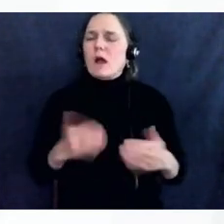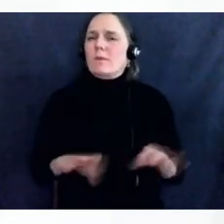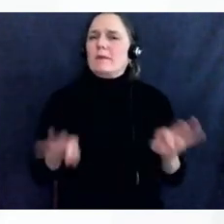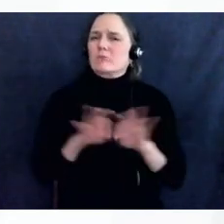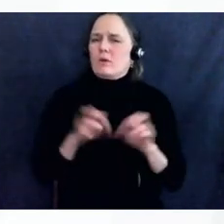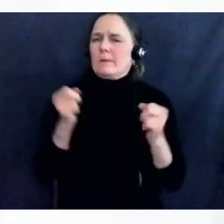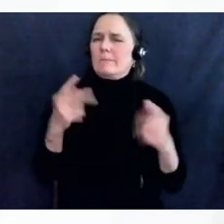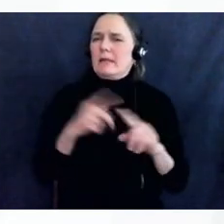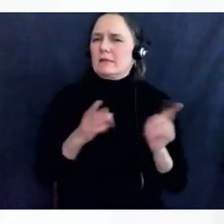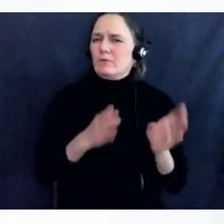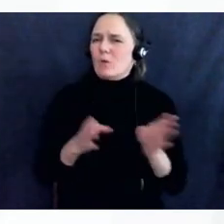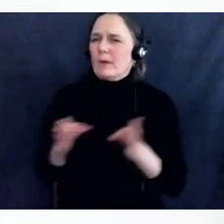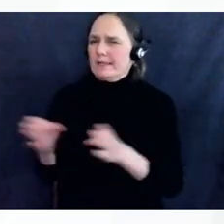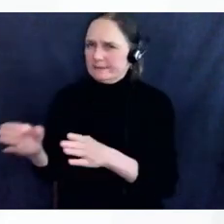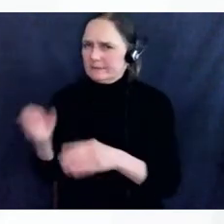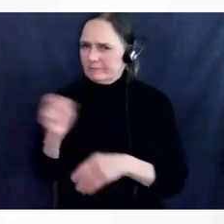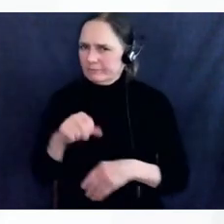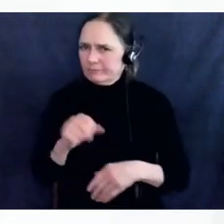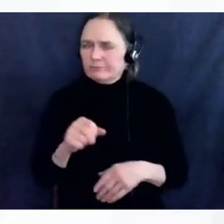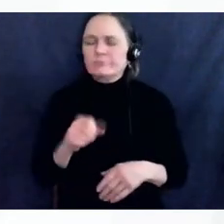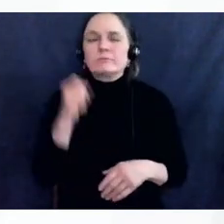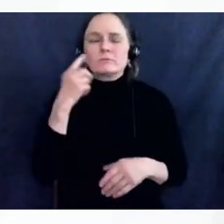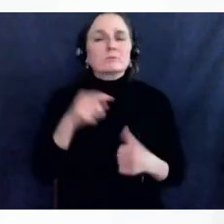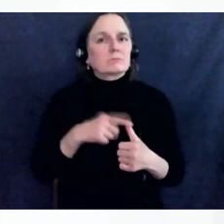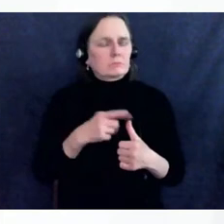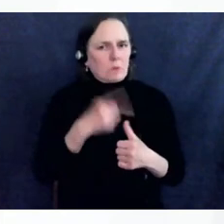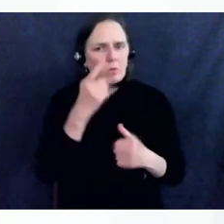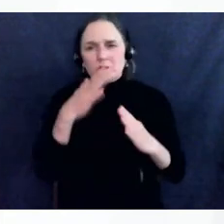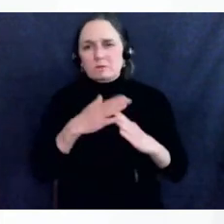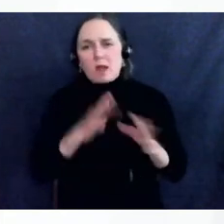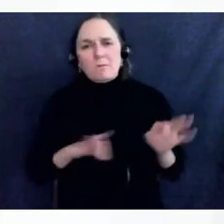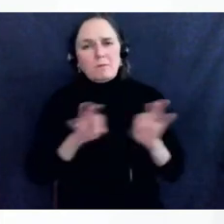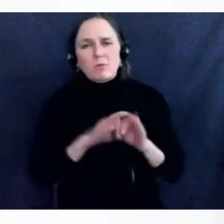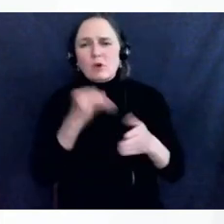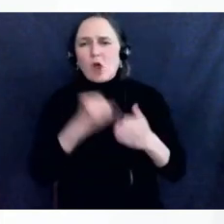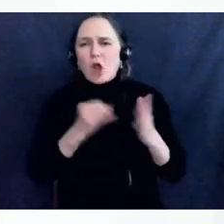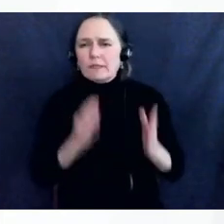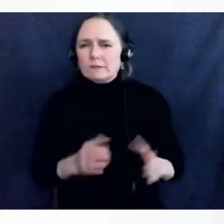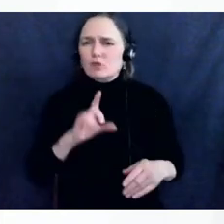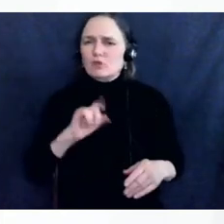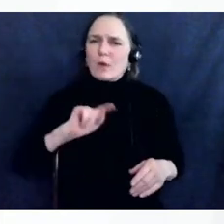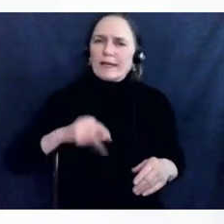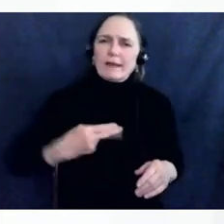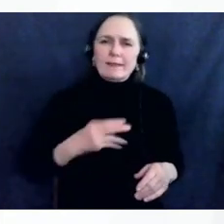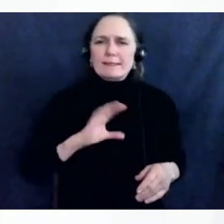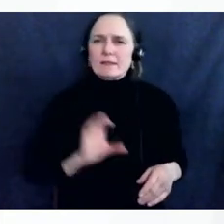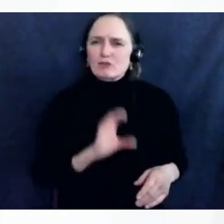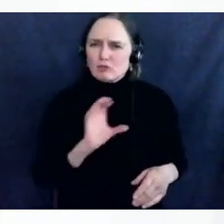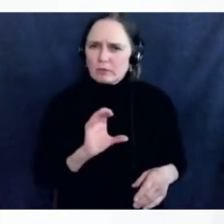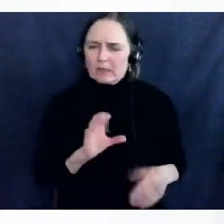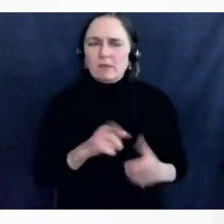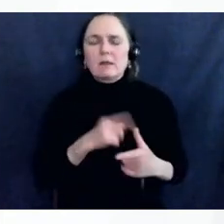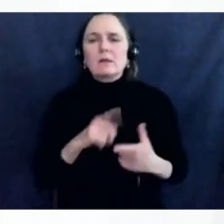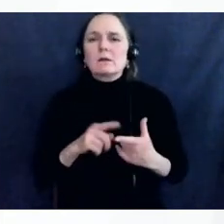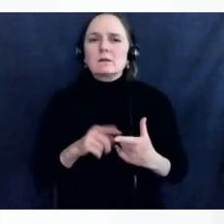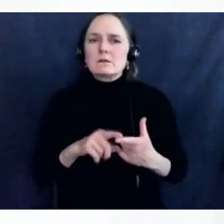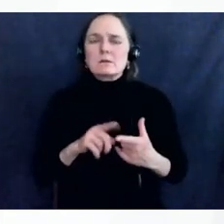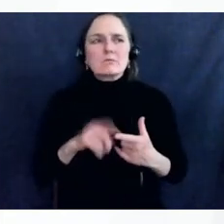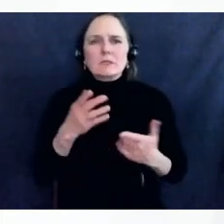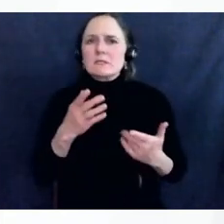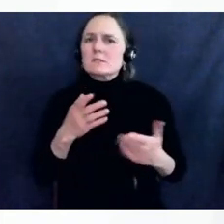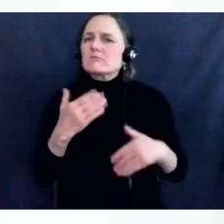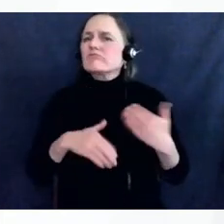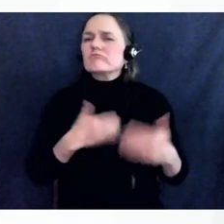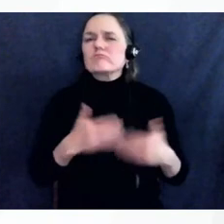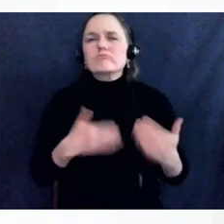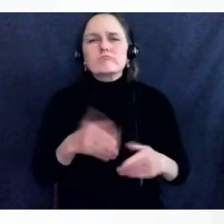20th century, no doubt, and an inspiring teacher and role model whose life story and life's work has been an